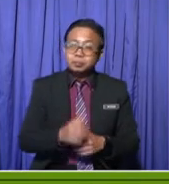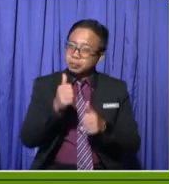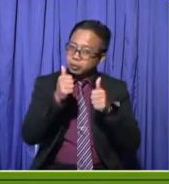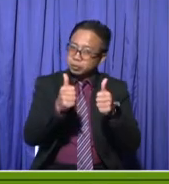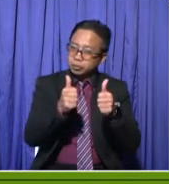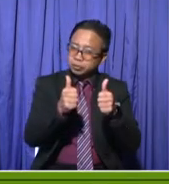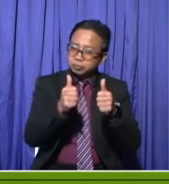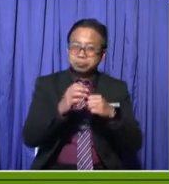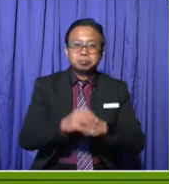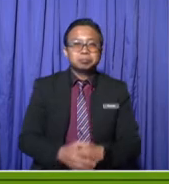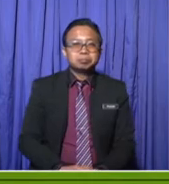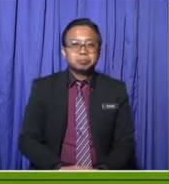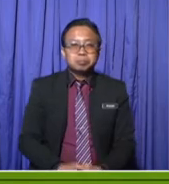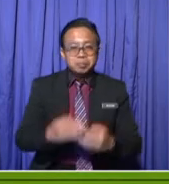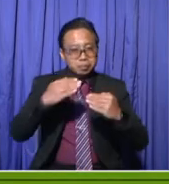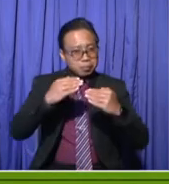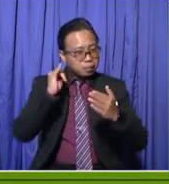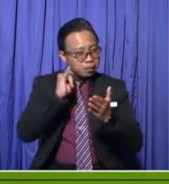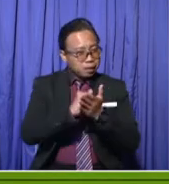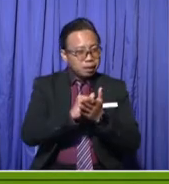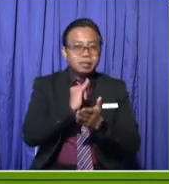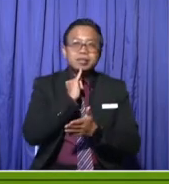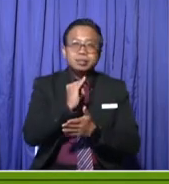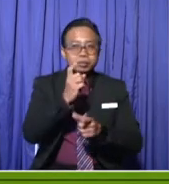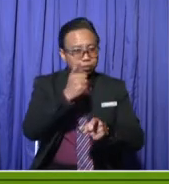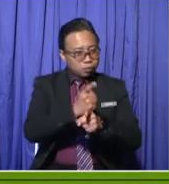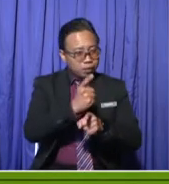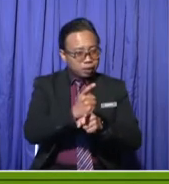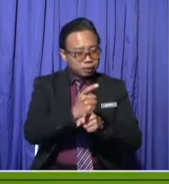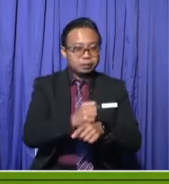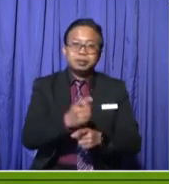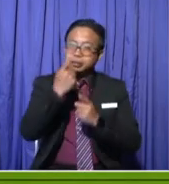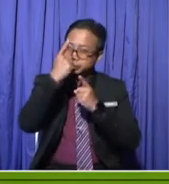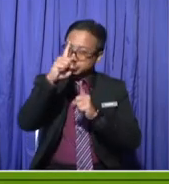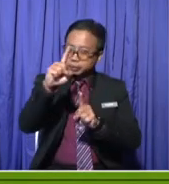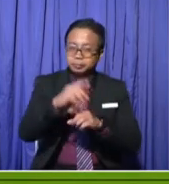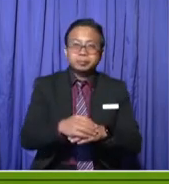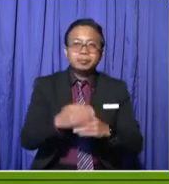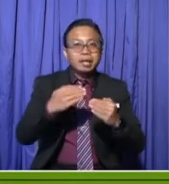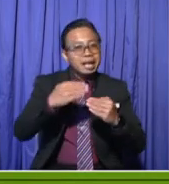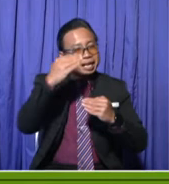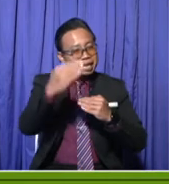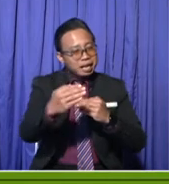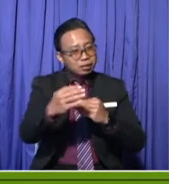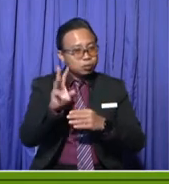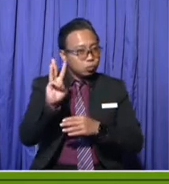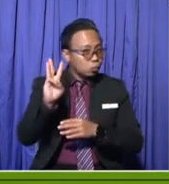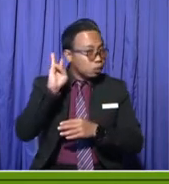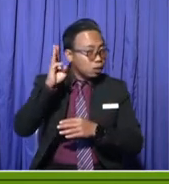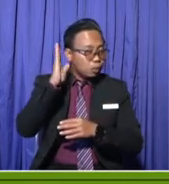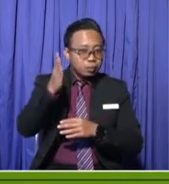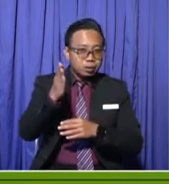Good, excellent. That is the correct answer. Next will be a